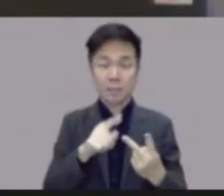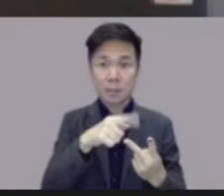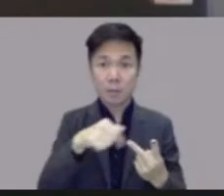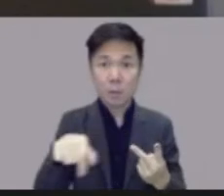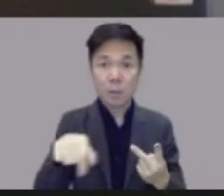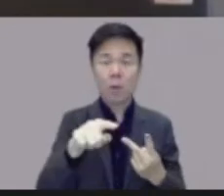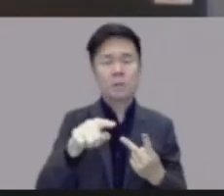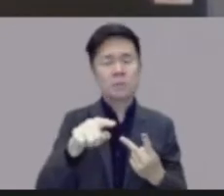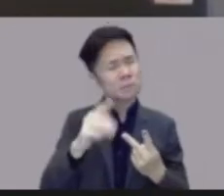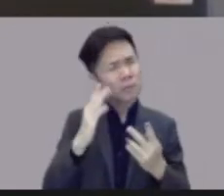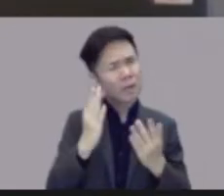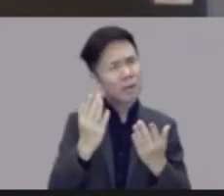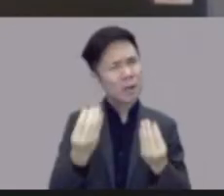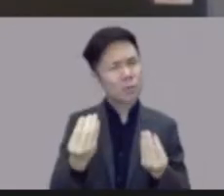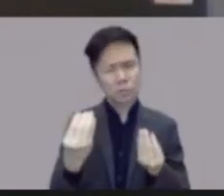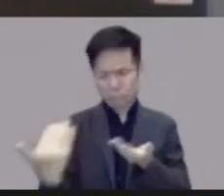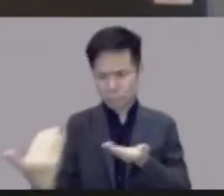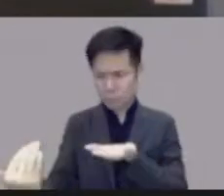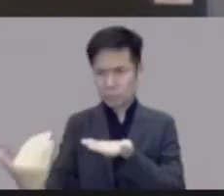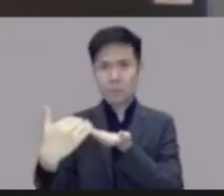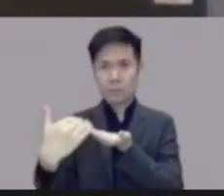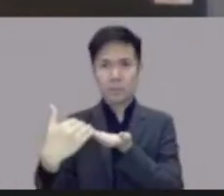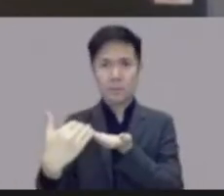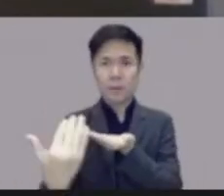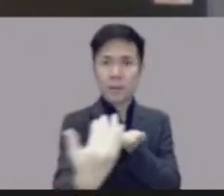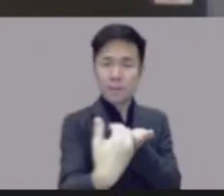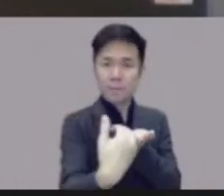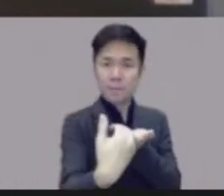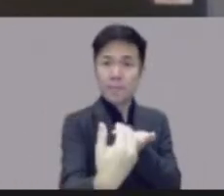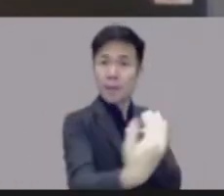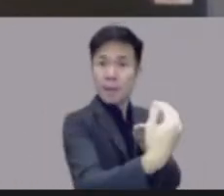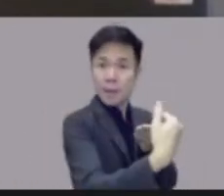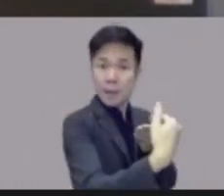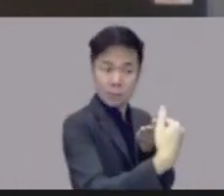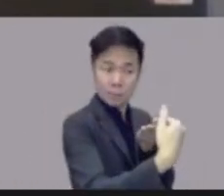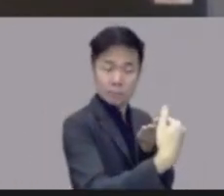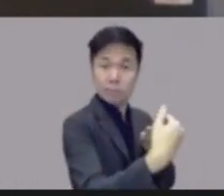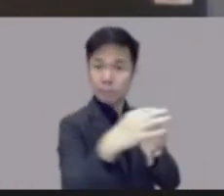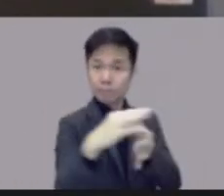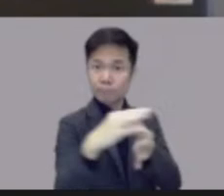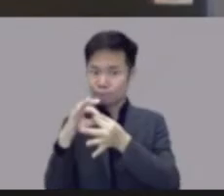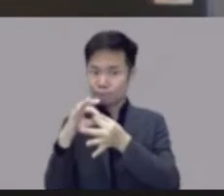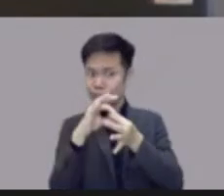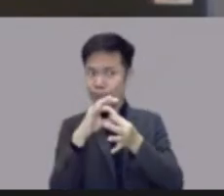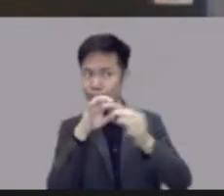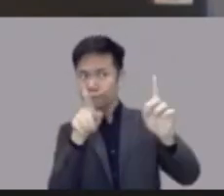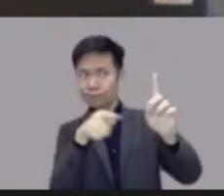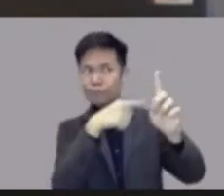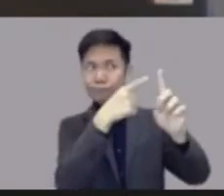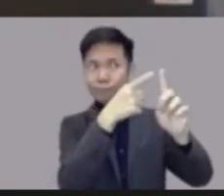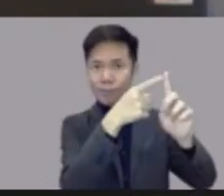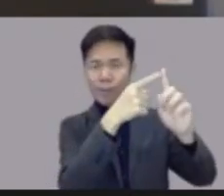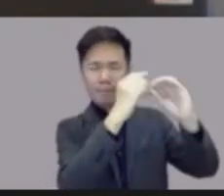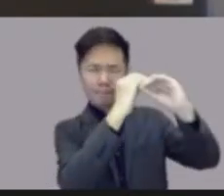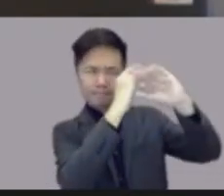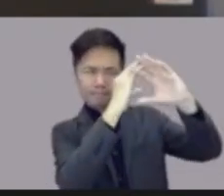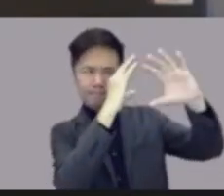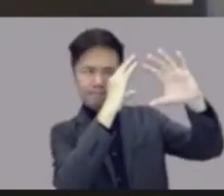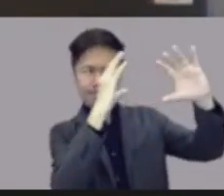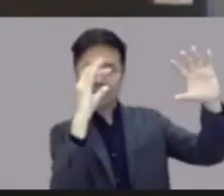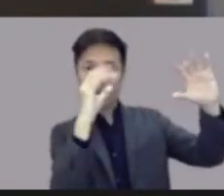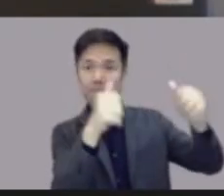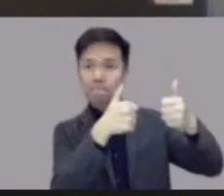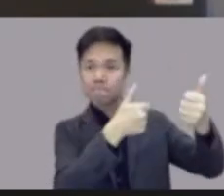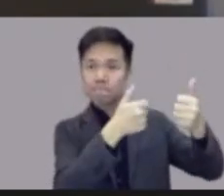Pathways out of this very crisis the critical role that Regional cooperation plays has of course